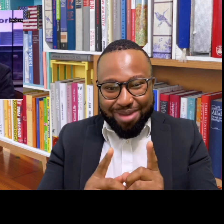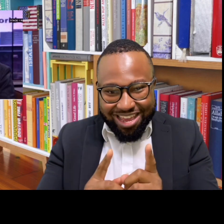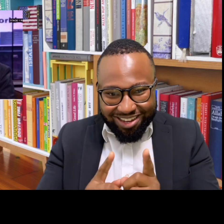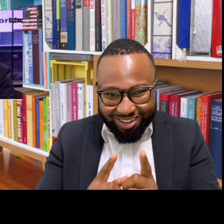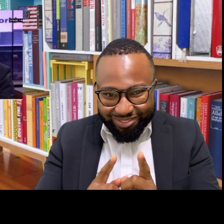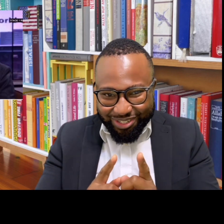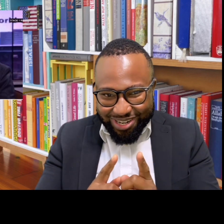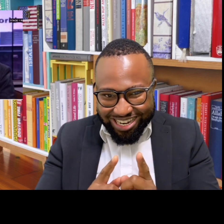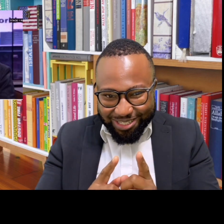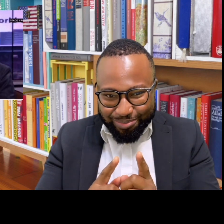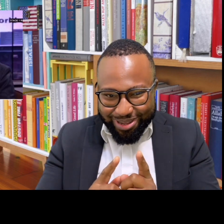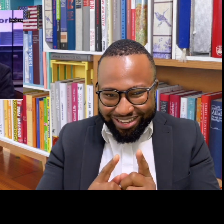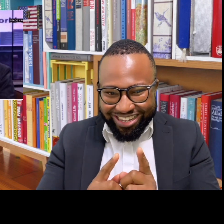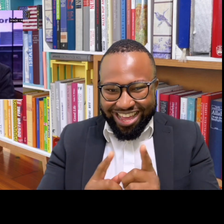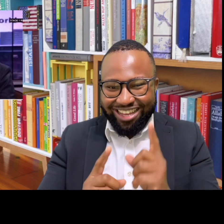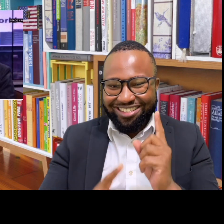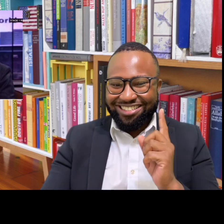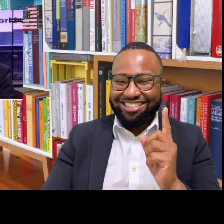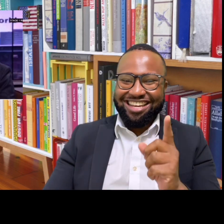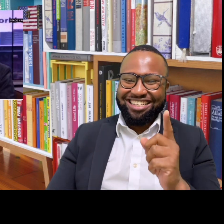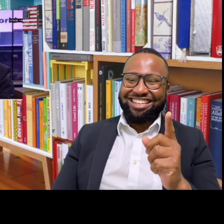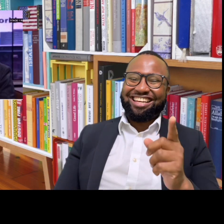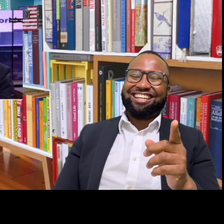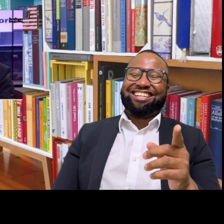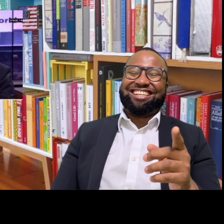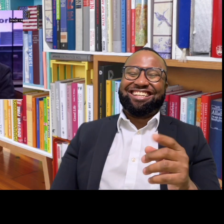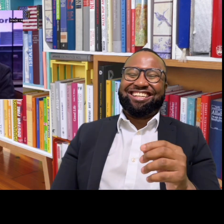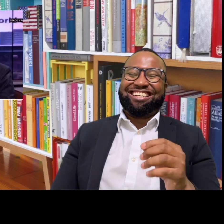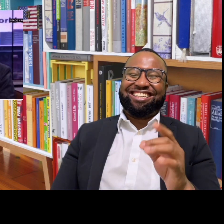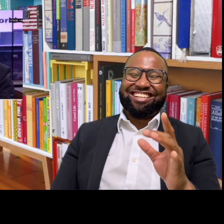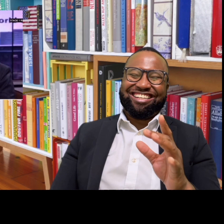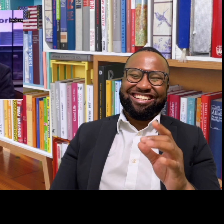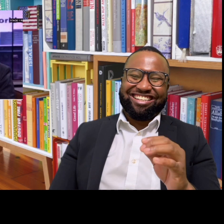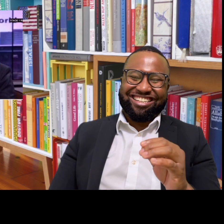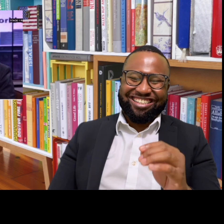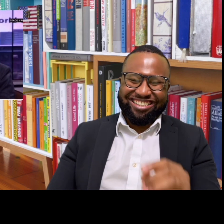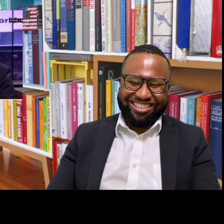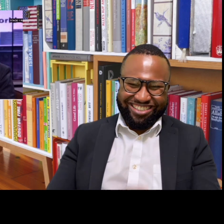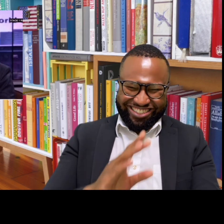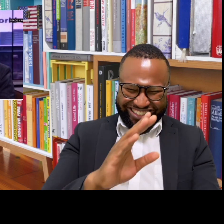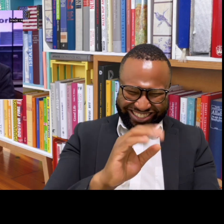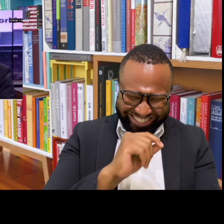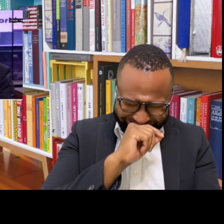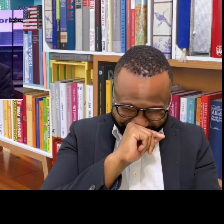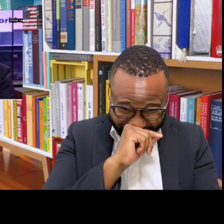The mayor of Johannesburg has done it